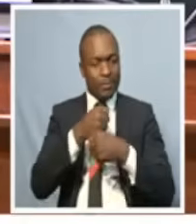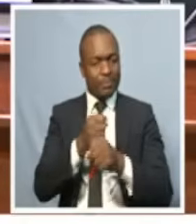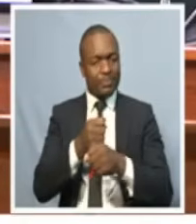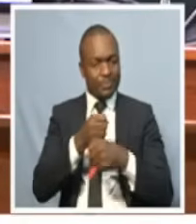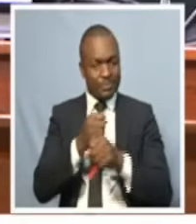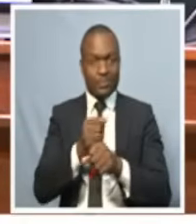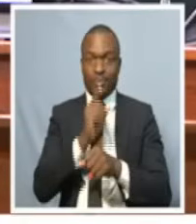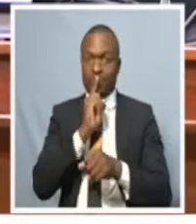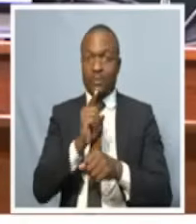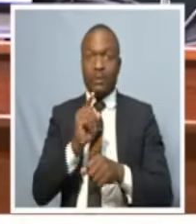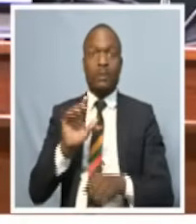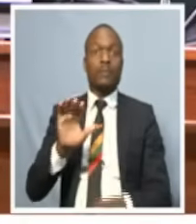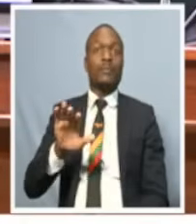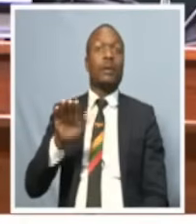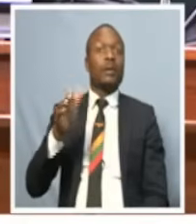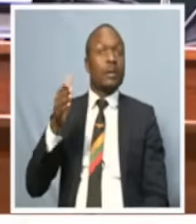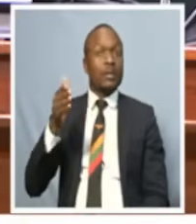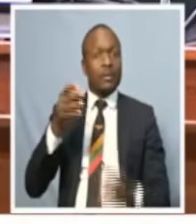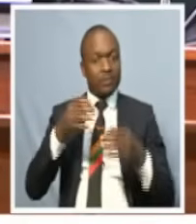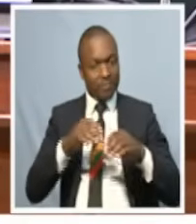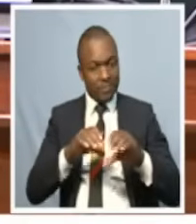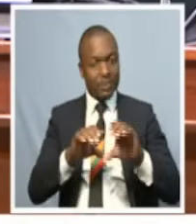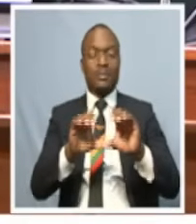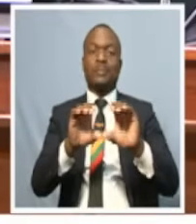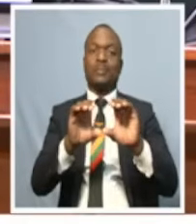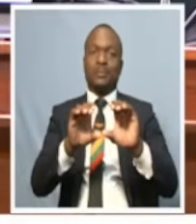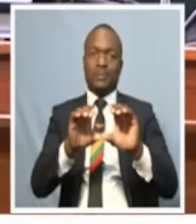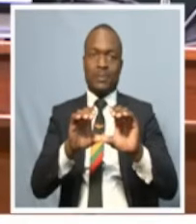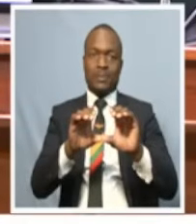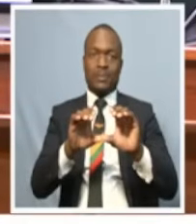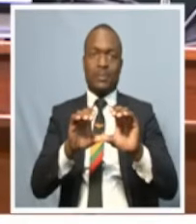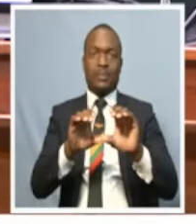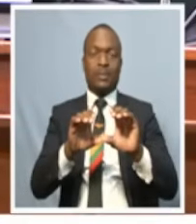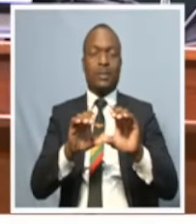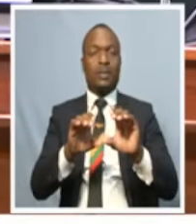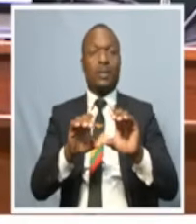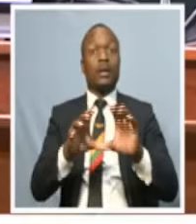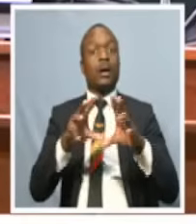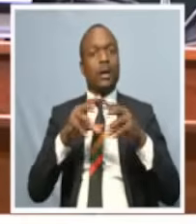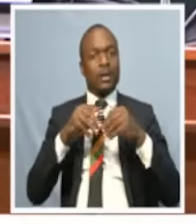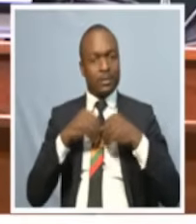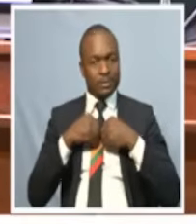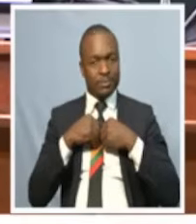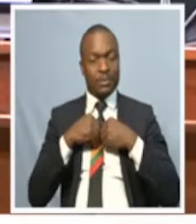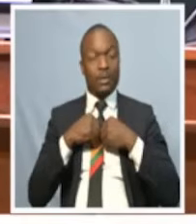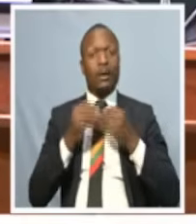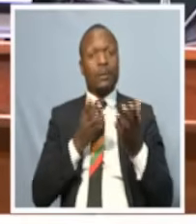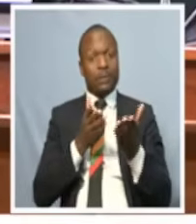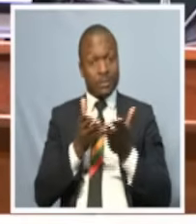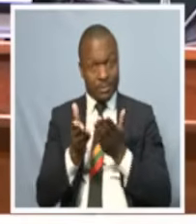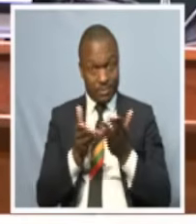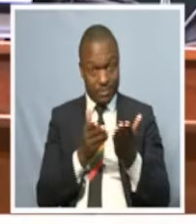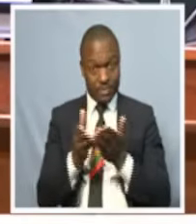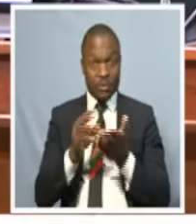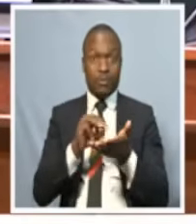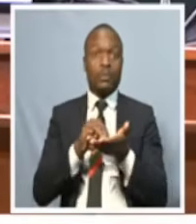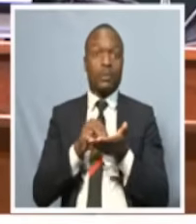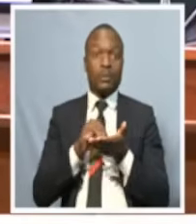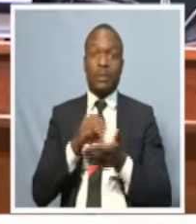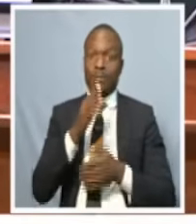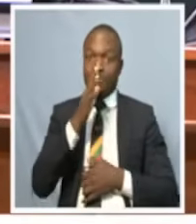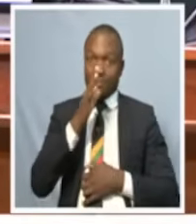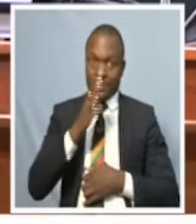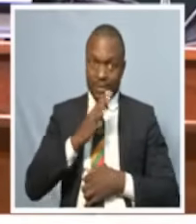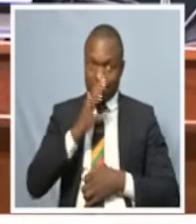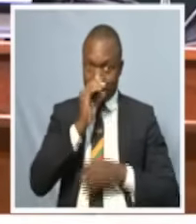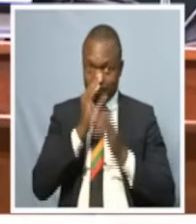ensured fairness, continuity, and recognition of service and merit. Madam